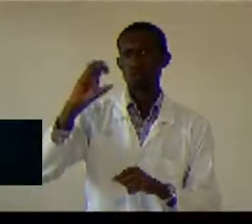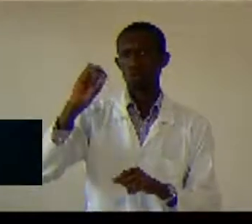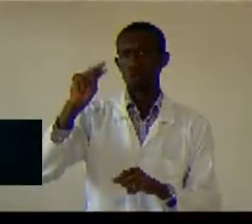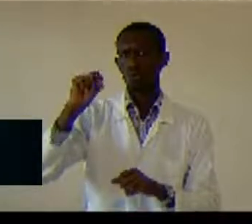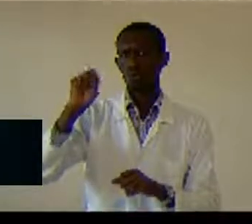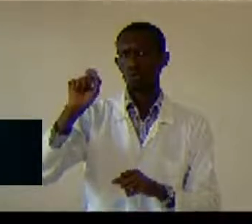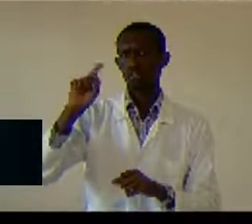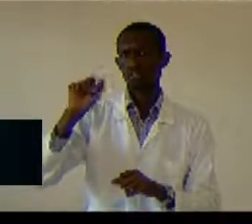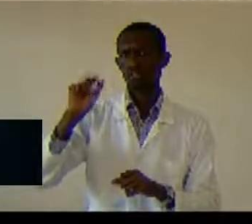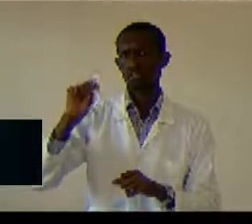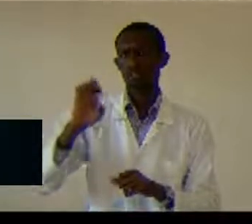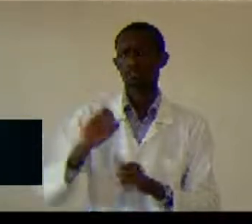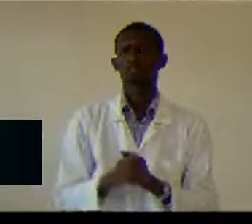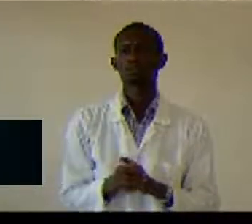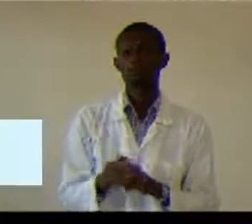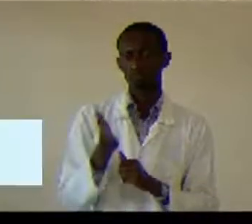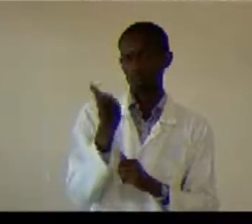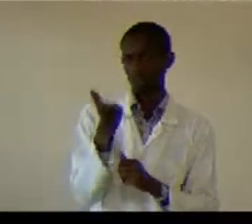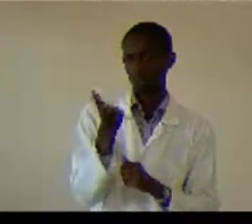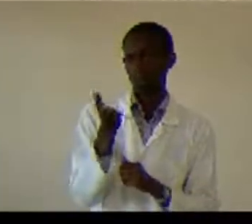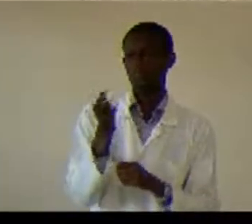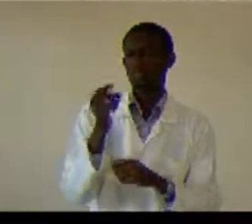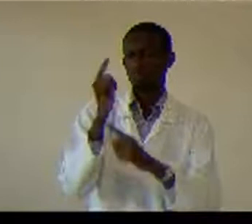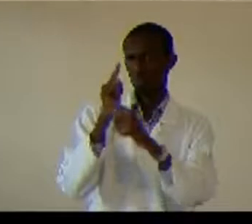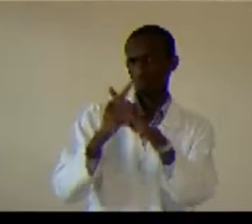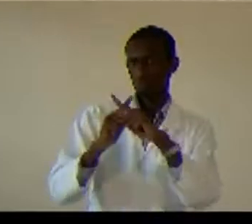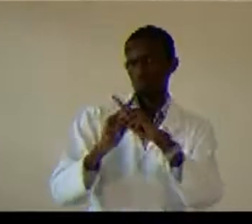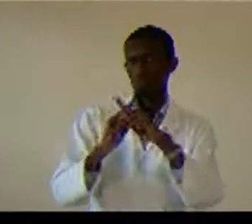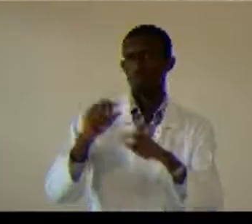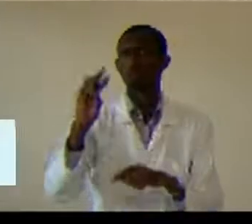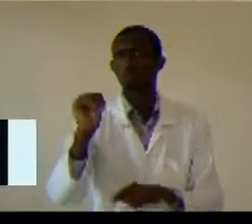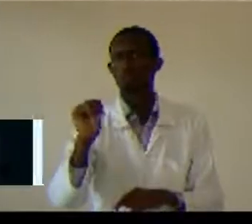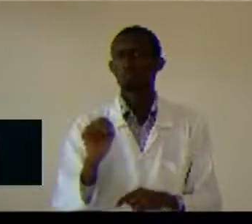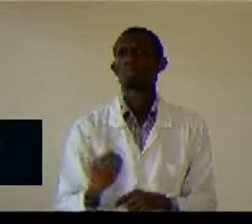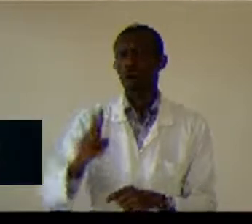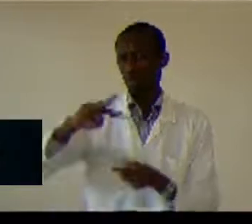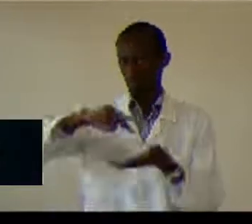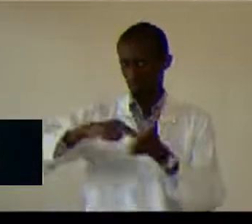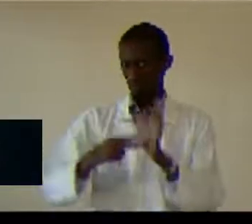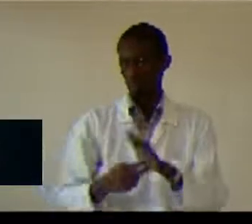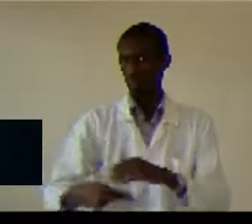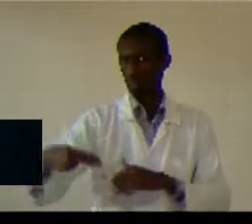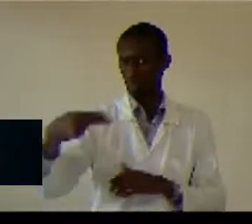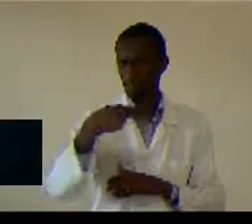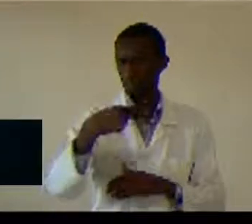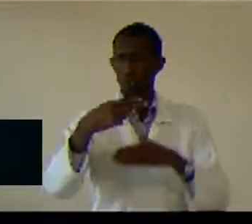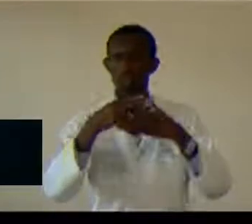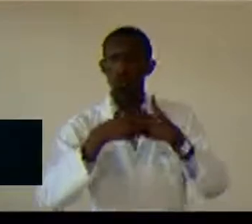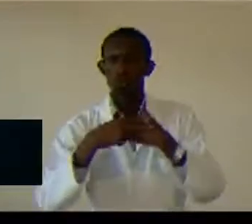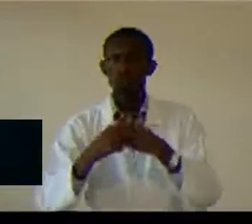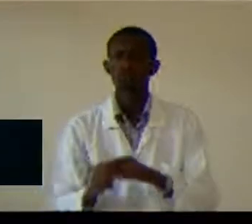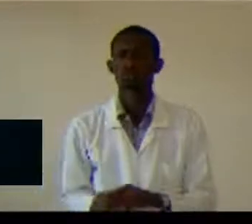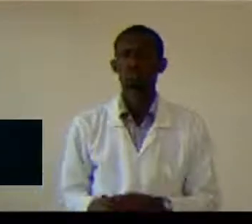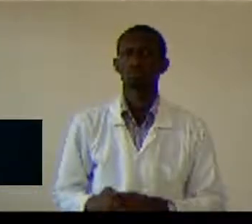this before. So that is constant times m. So it means h is going to be equal to that constant,